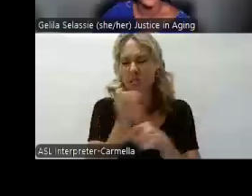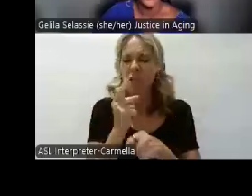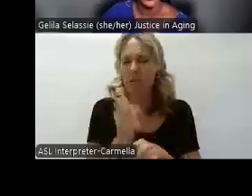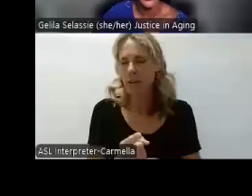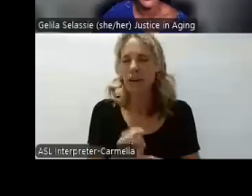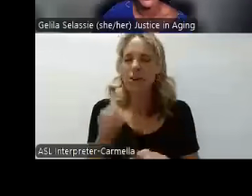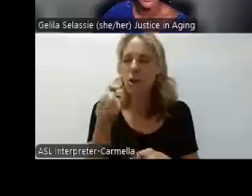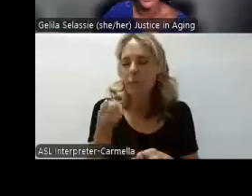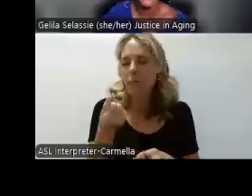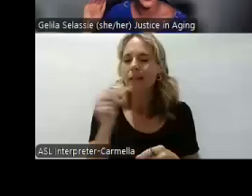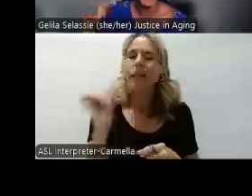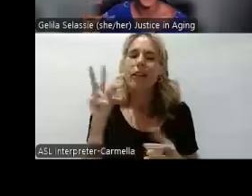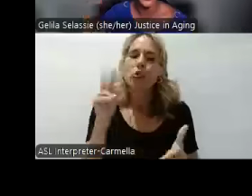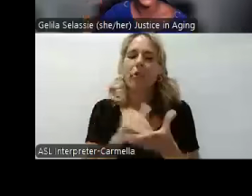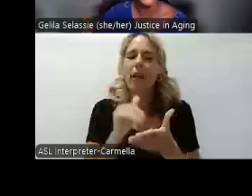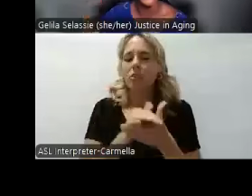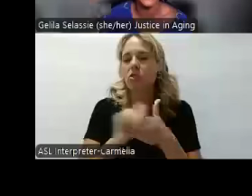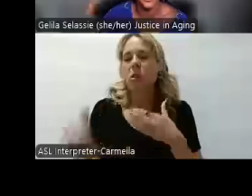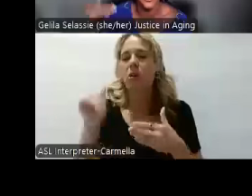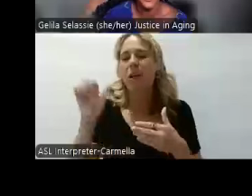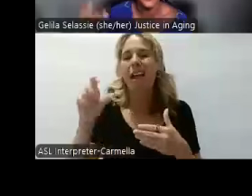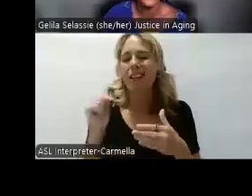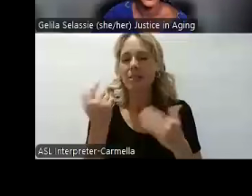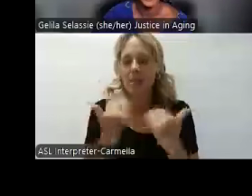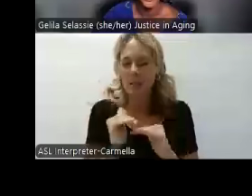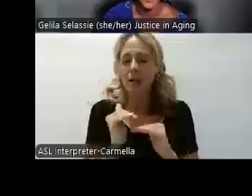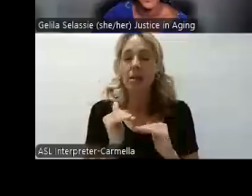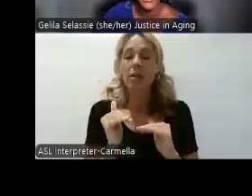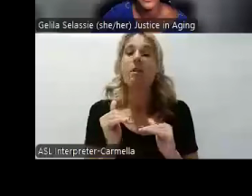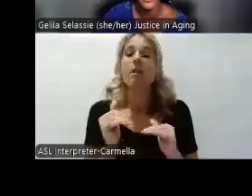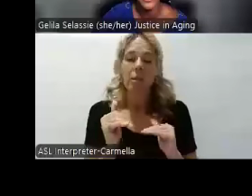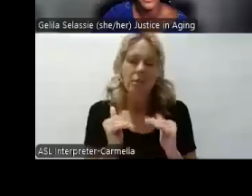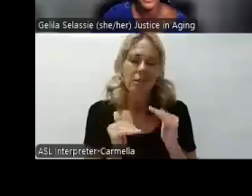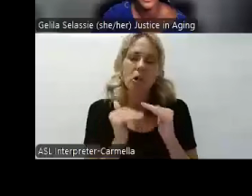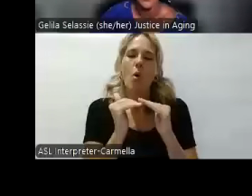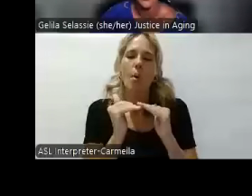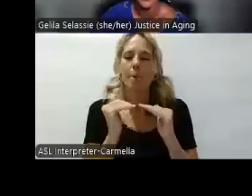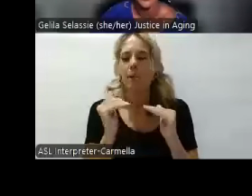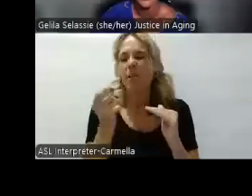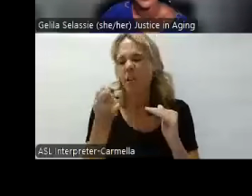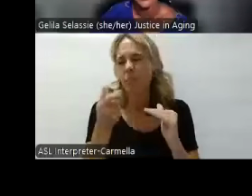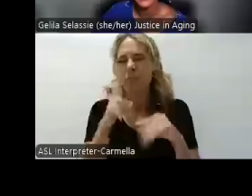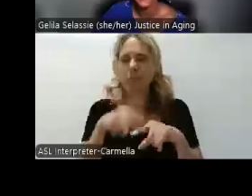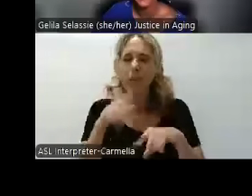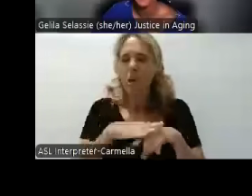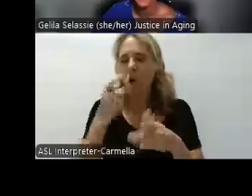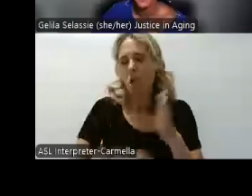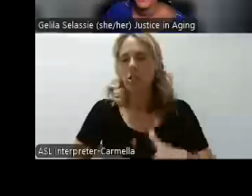So it's not like the $2,000 asset limit where it's set in stone. It does go up a little bit based on cost of living